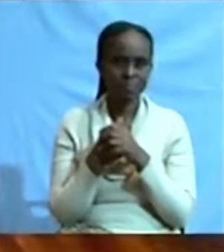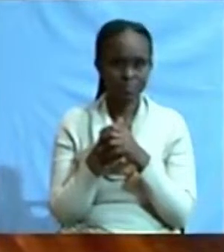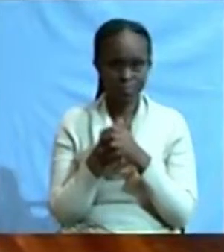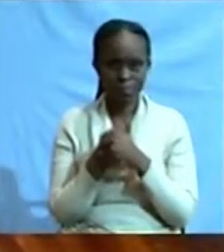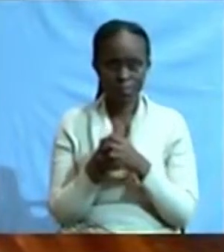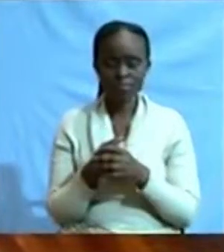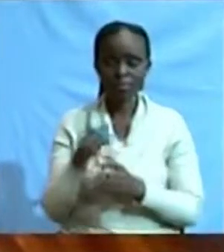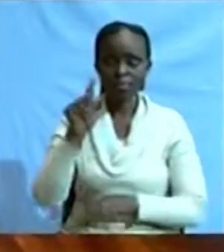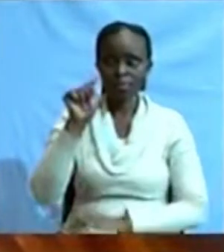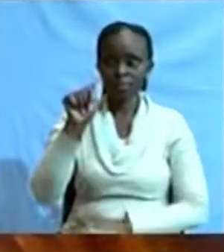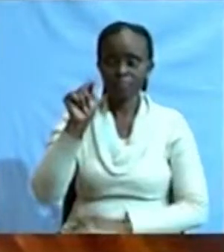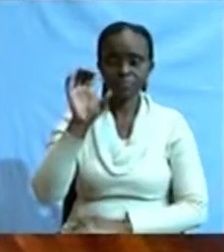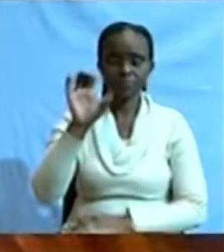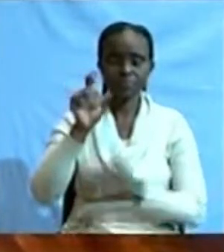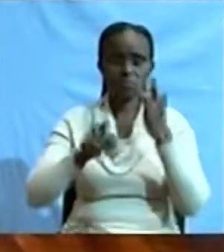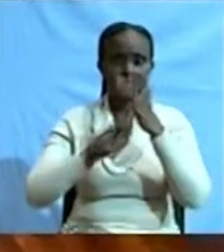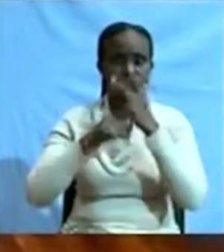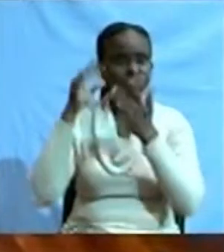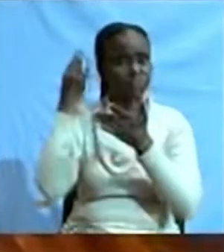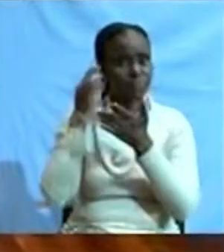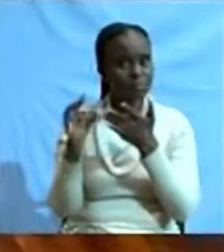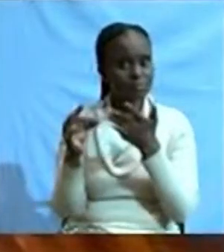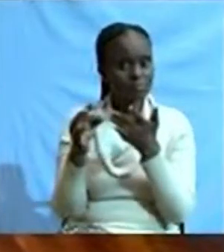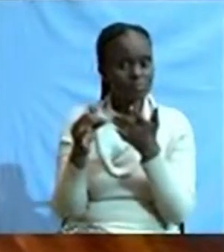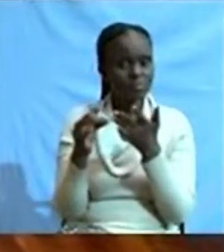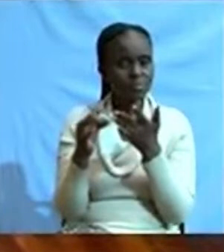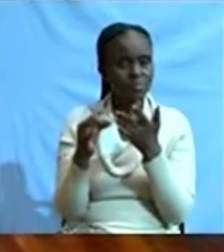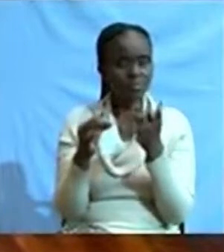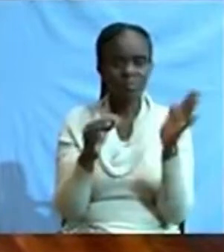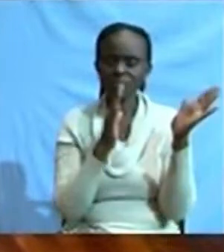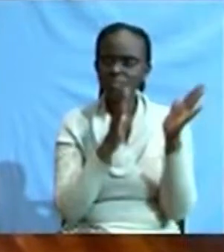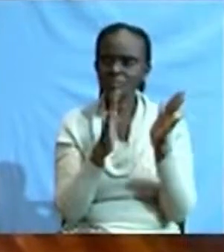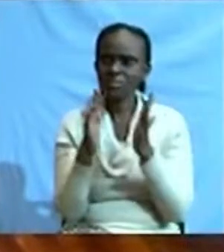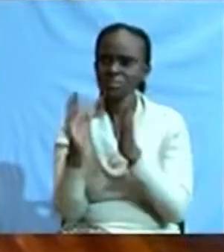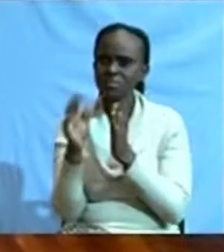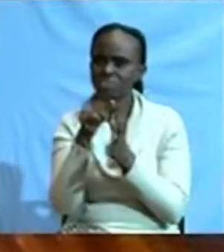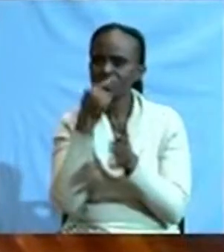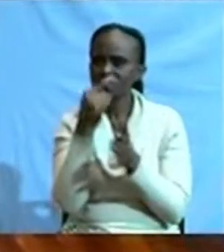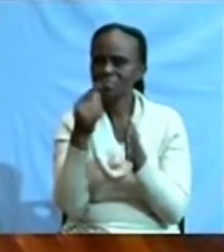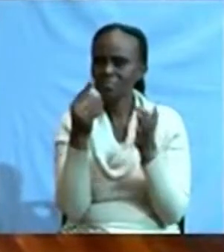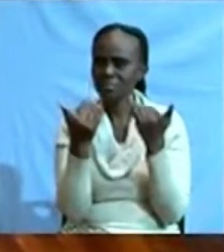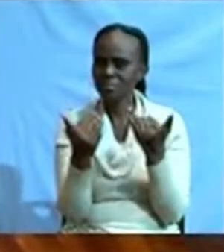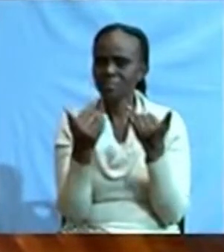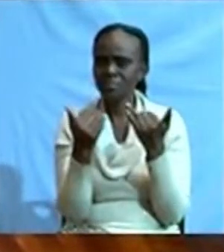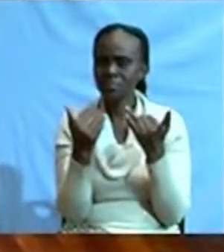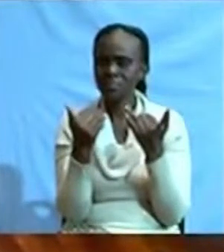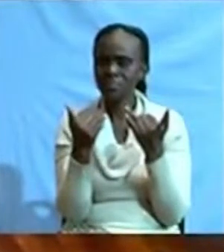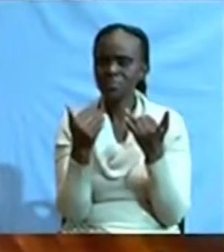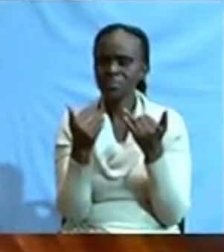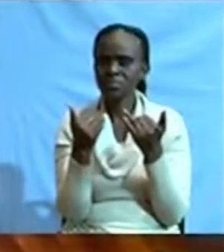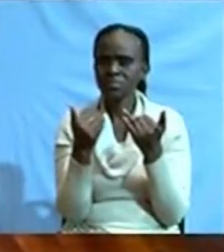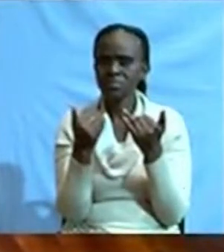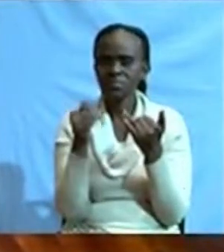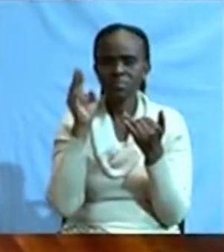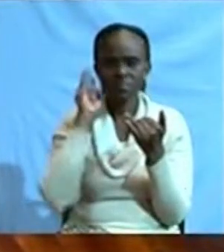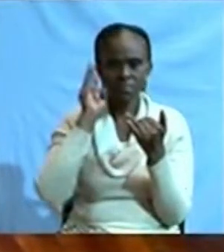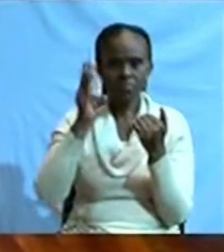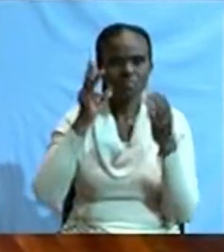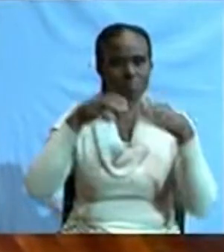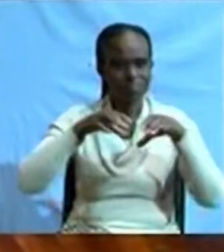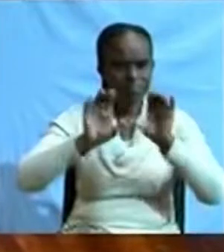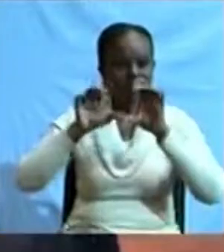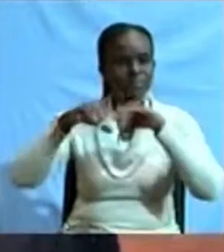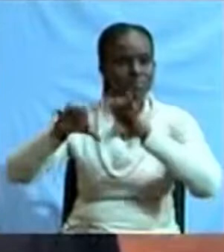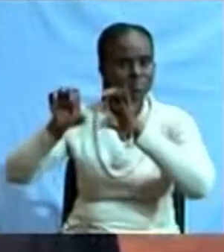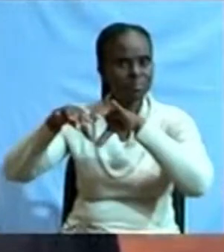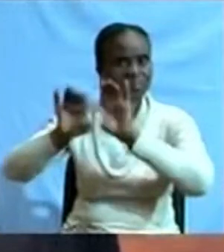Town Clerk, all the remedial measures you've said, now we will continuously